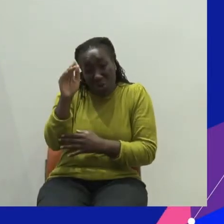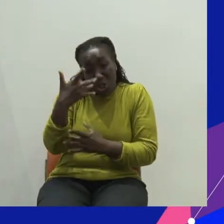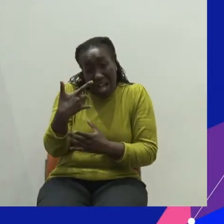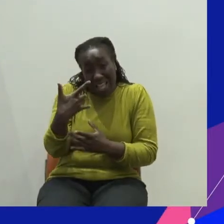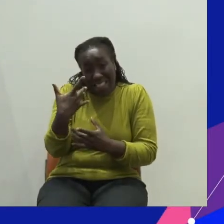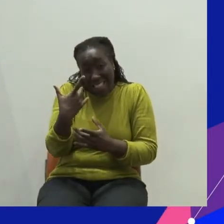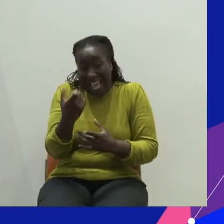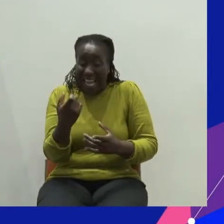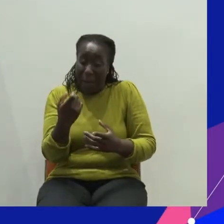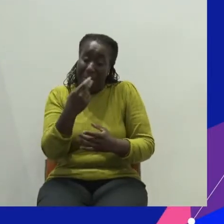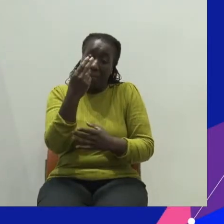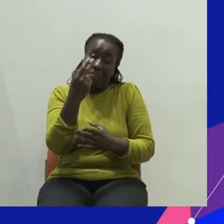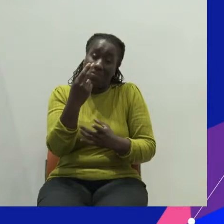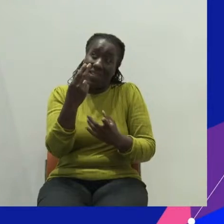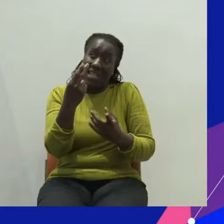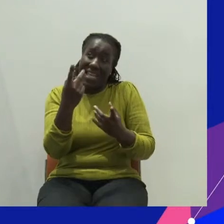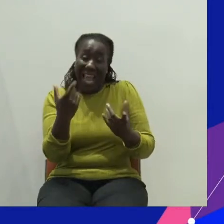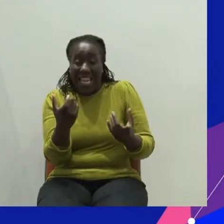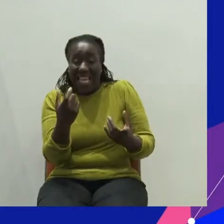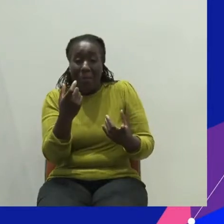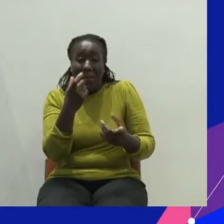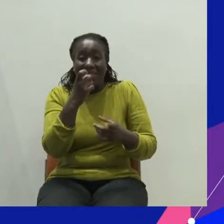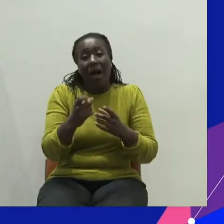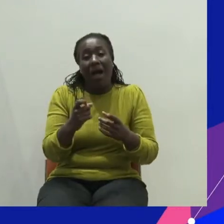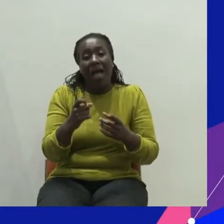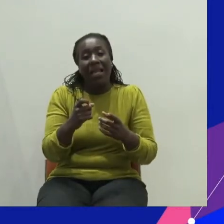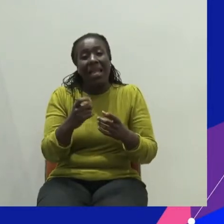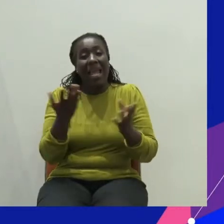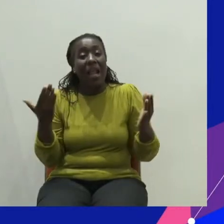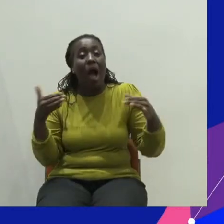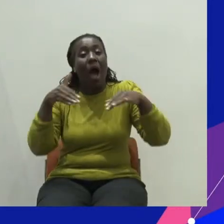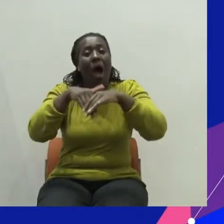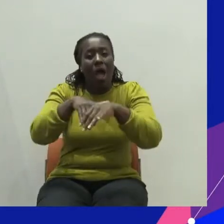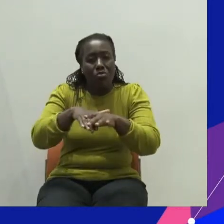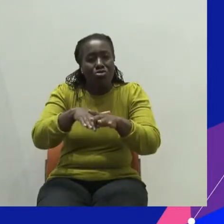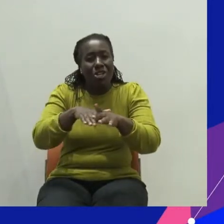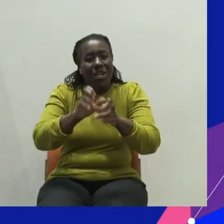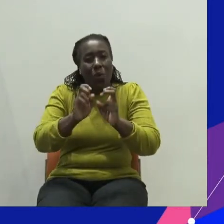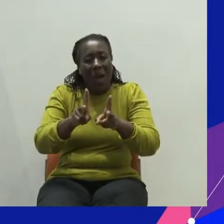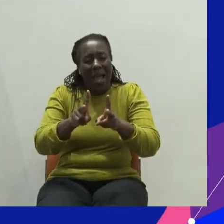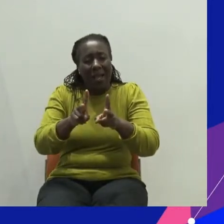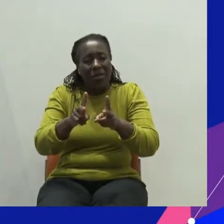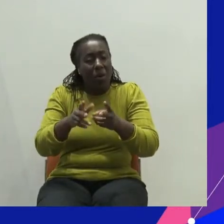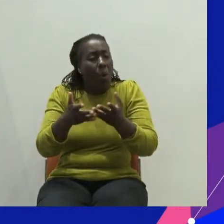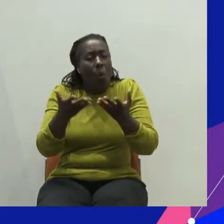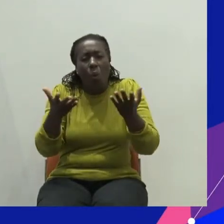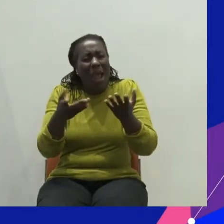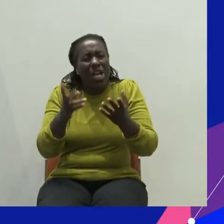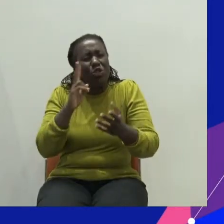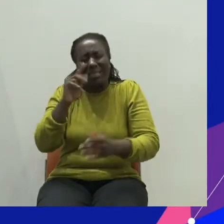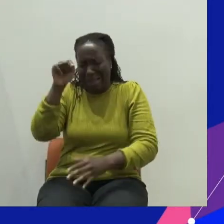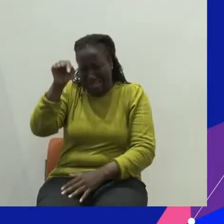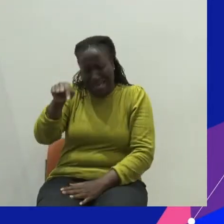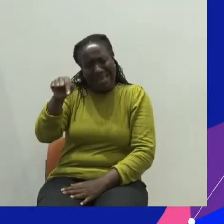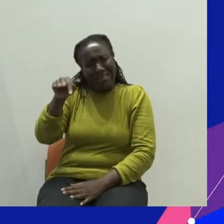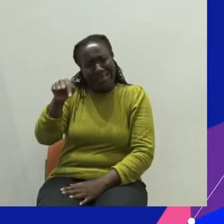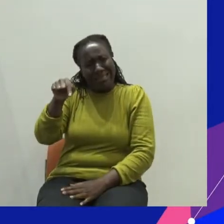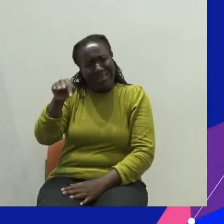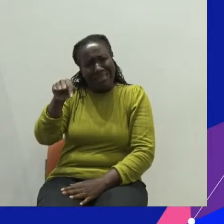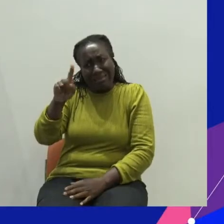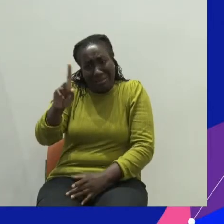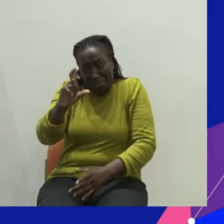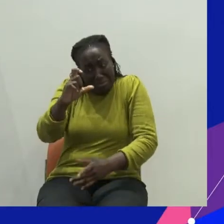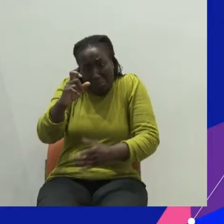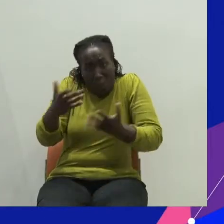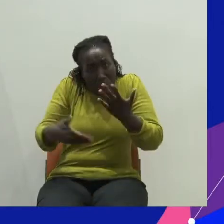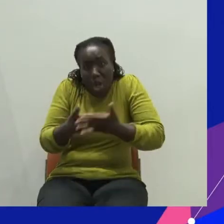design can happen in some sort of high throughput way, or where you see that going in the future. Yeah, so I'll attempt